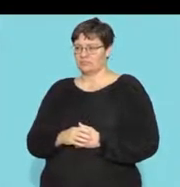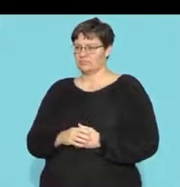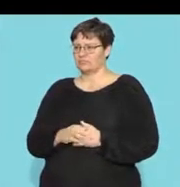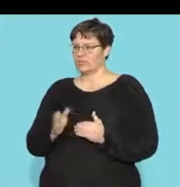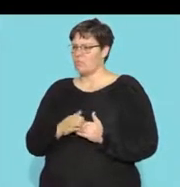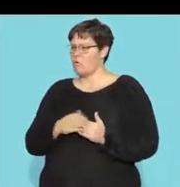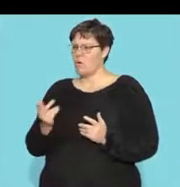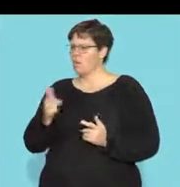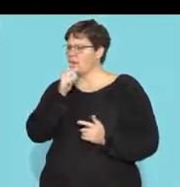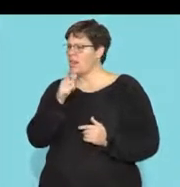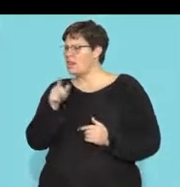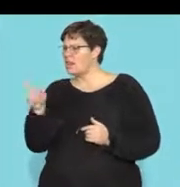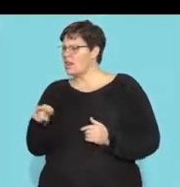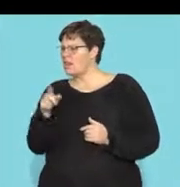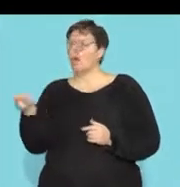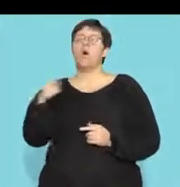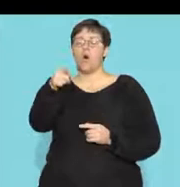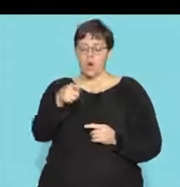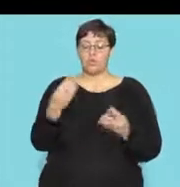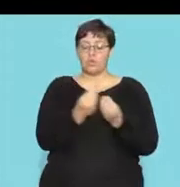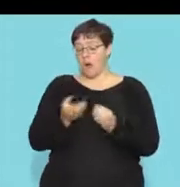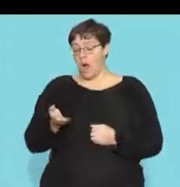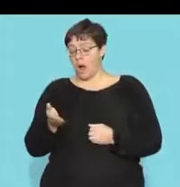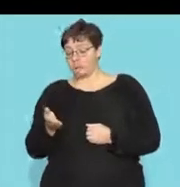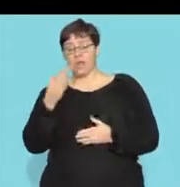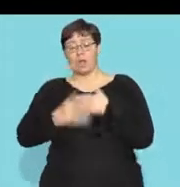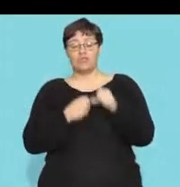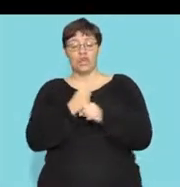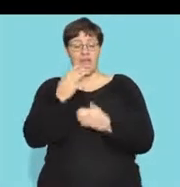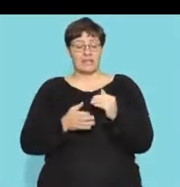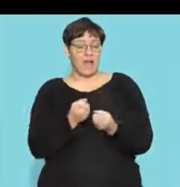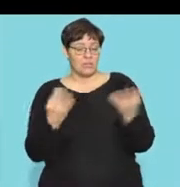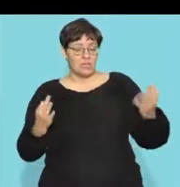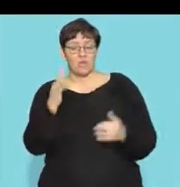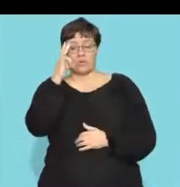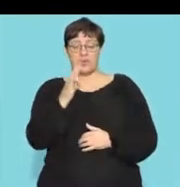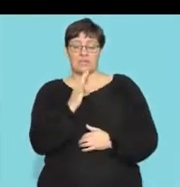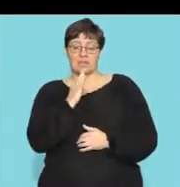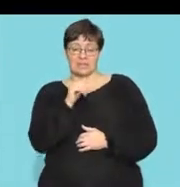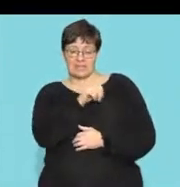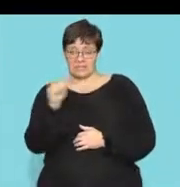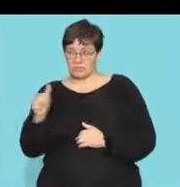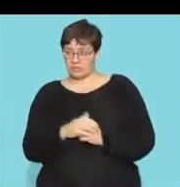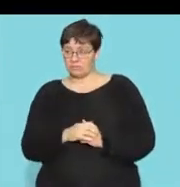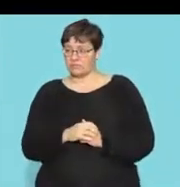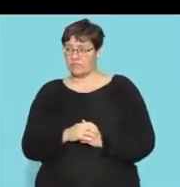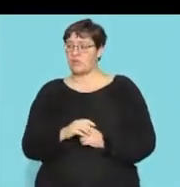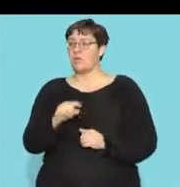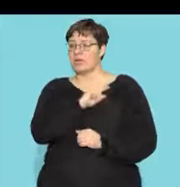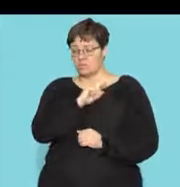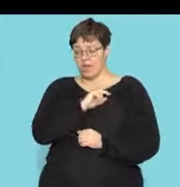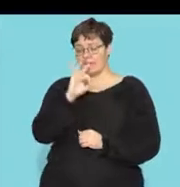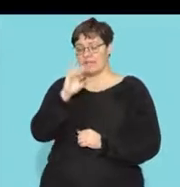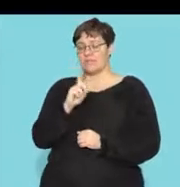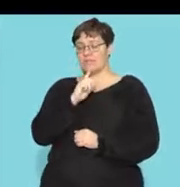we were told. We were told the stock on hand at the end of the year was 3,600. Therefore,